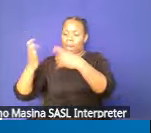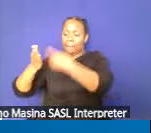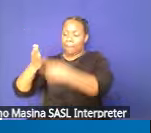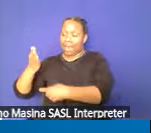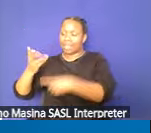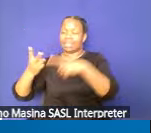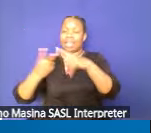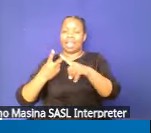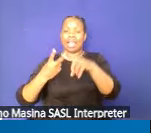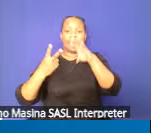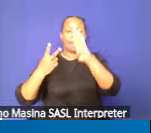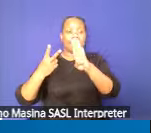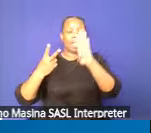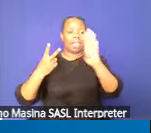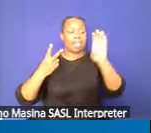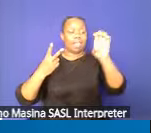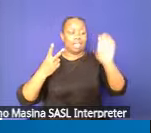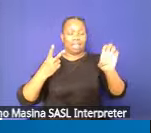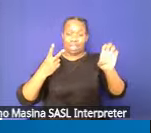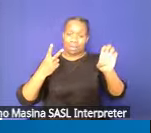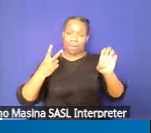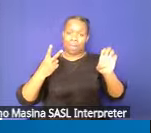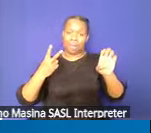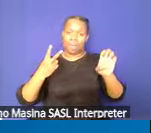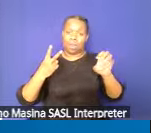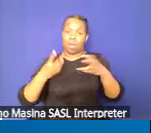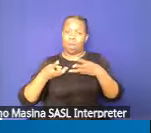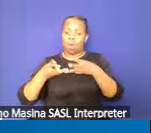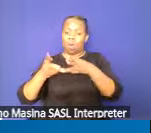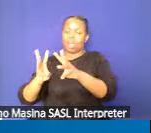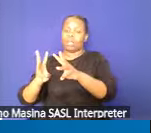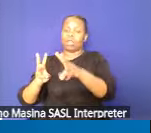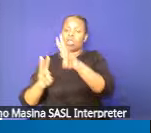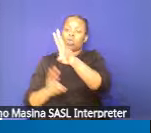So basically, BEE weighs about 20 points,